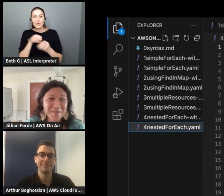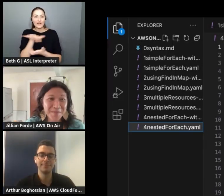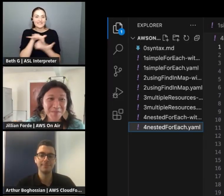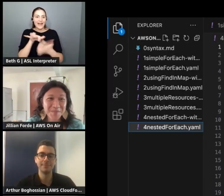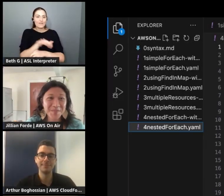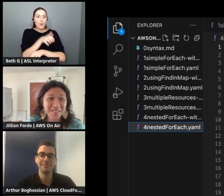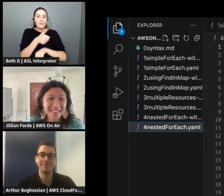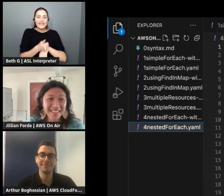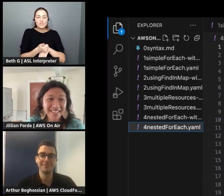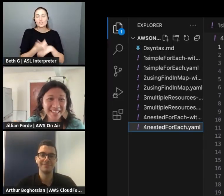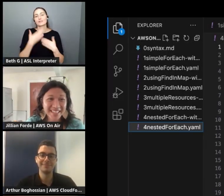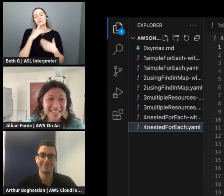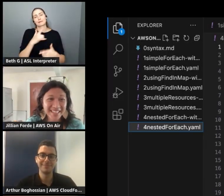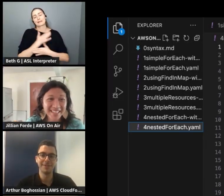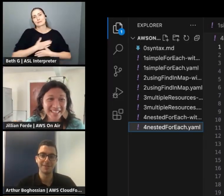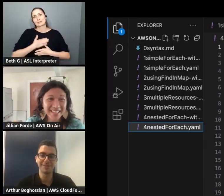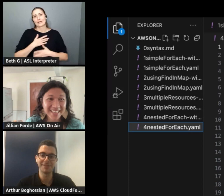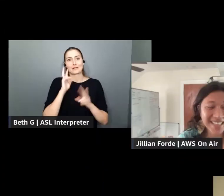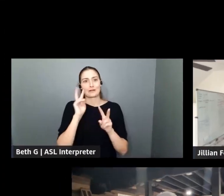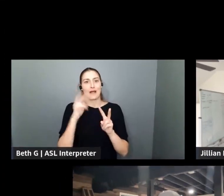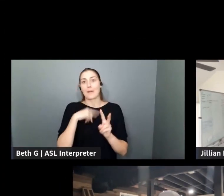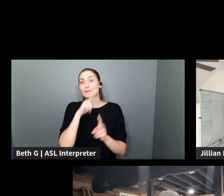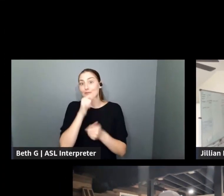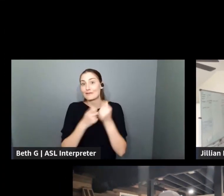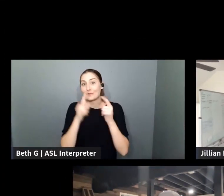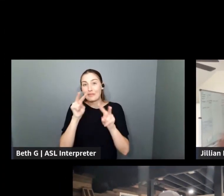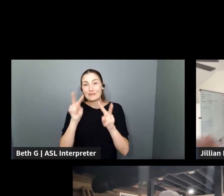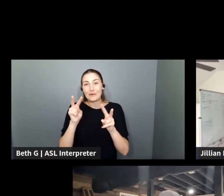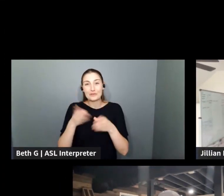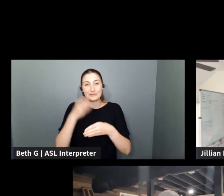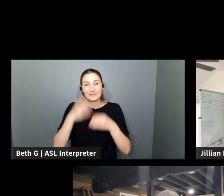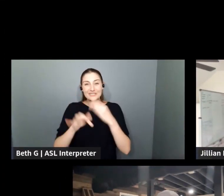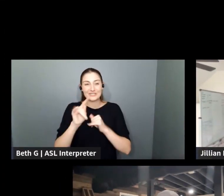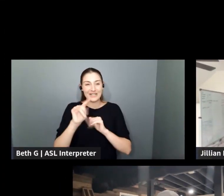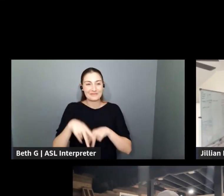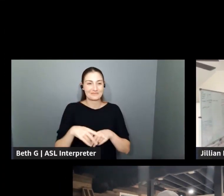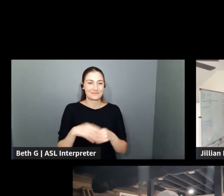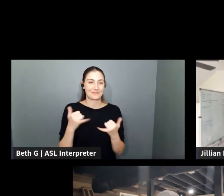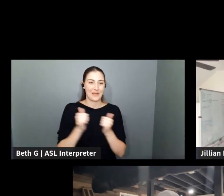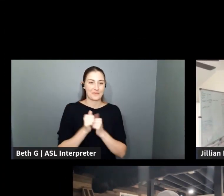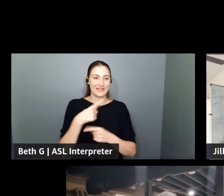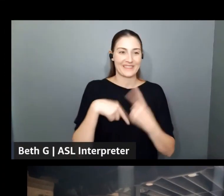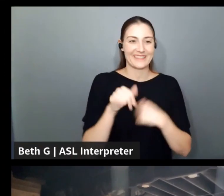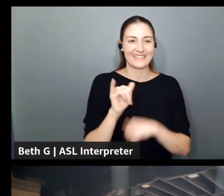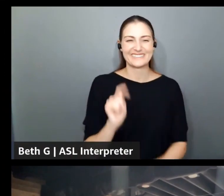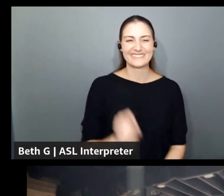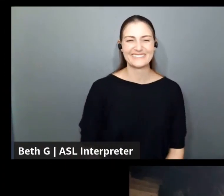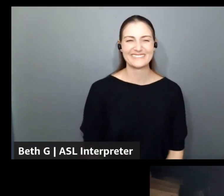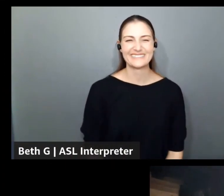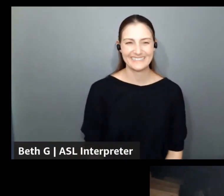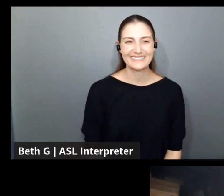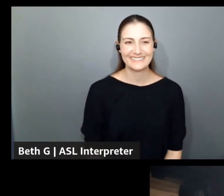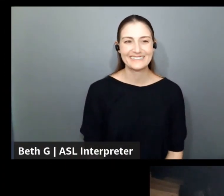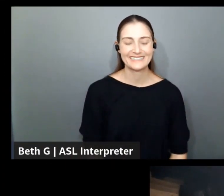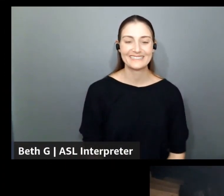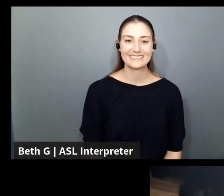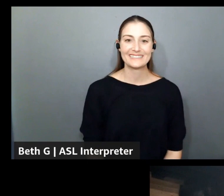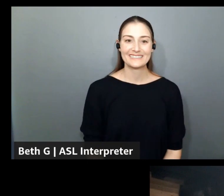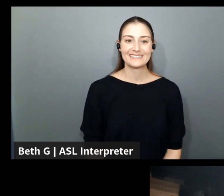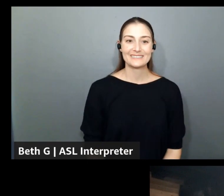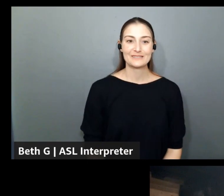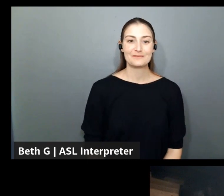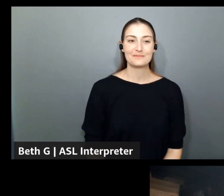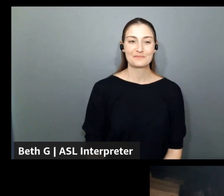it. Yeah, thanks everyone. Awesome. So Brian, I'm sure that was your